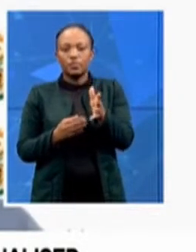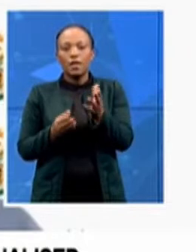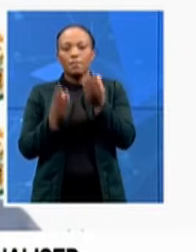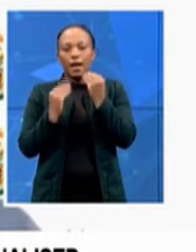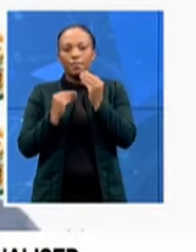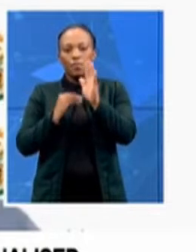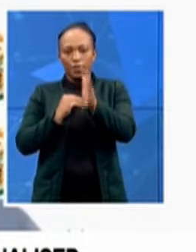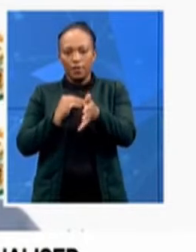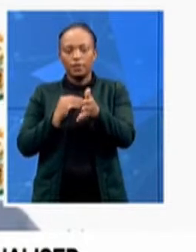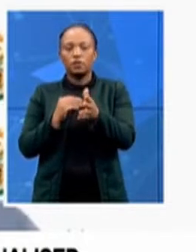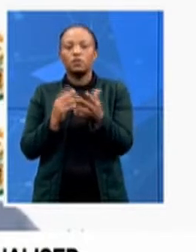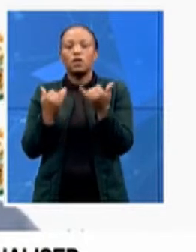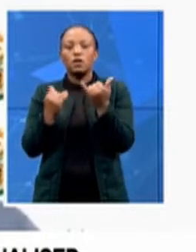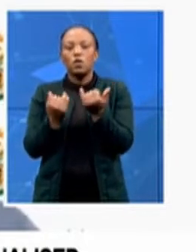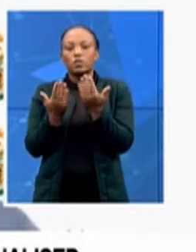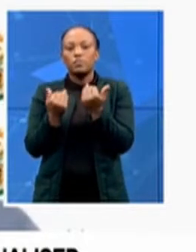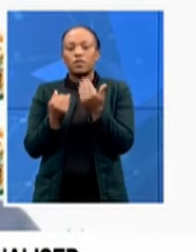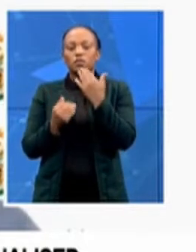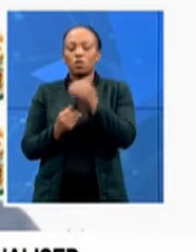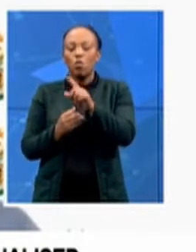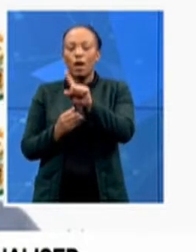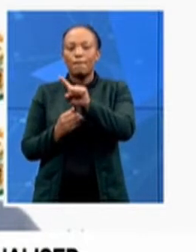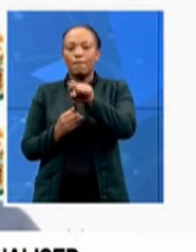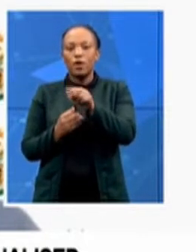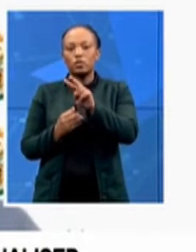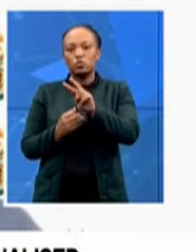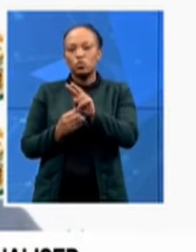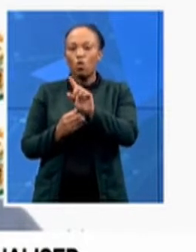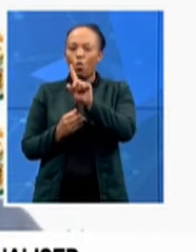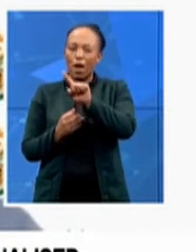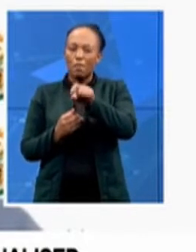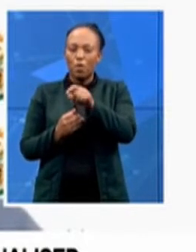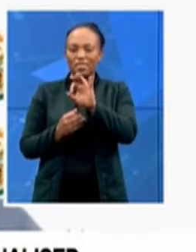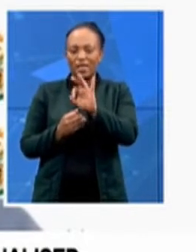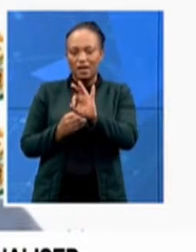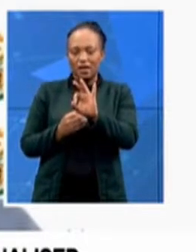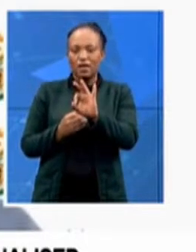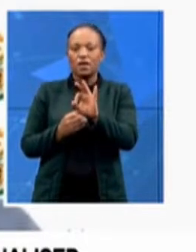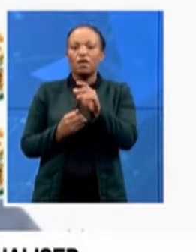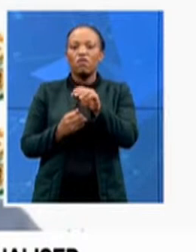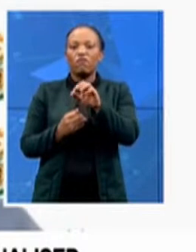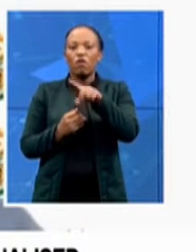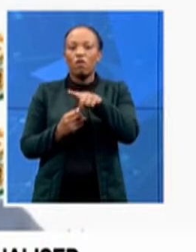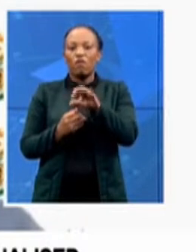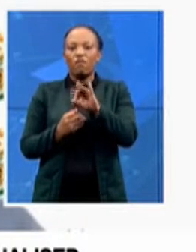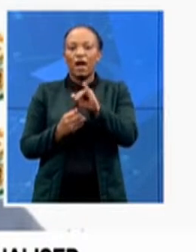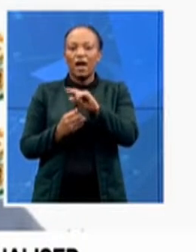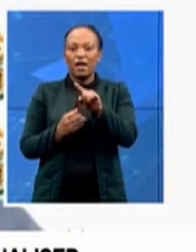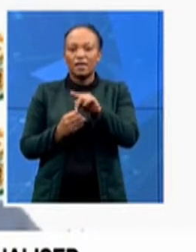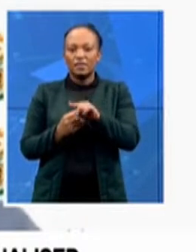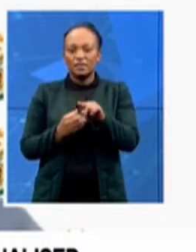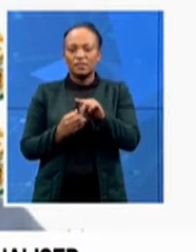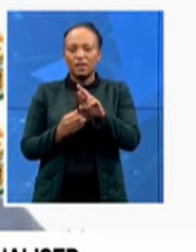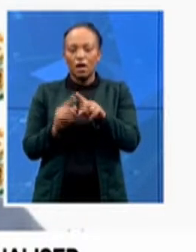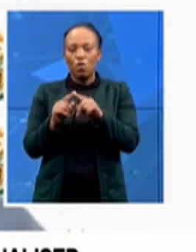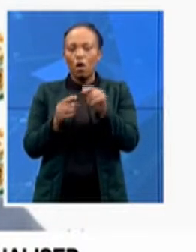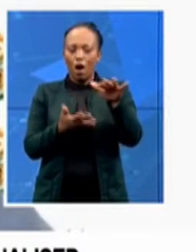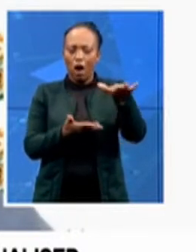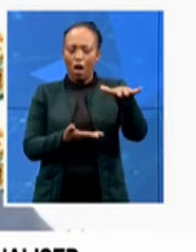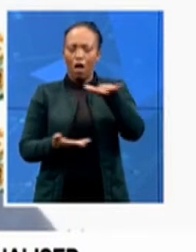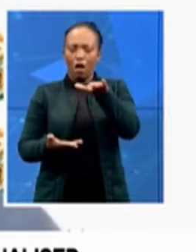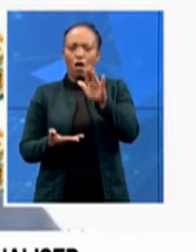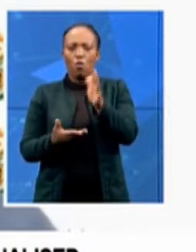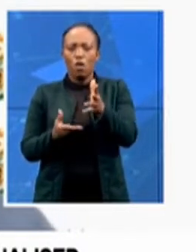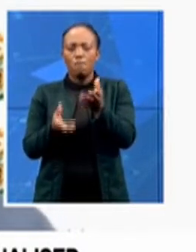plus 1.3 of the Pfizer vaccines. That's quite a sizable amount of the vaccines. But then in addition, as mentioned